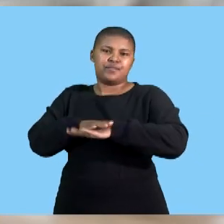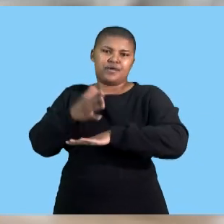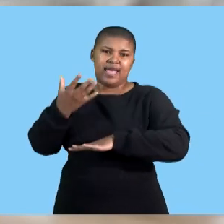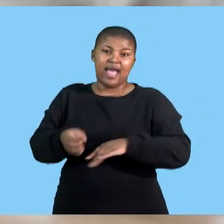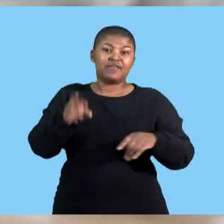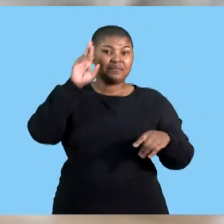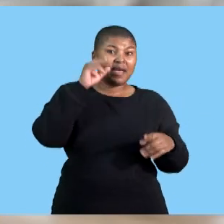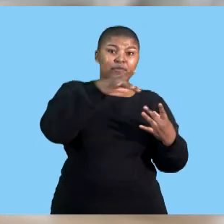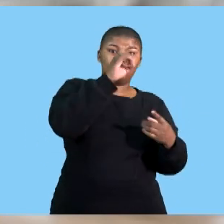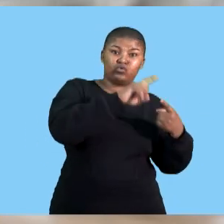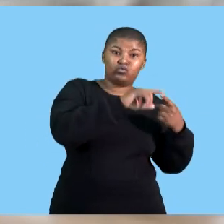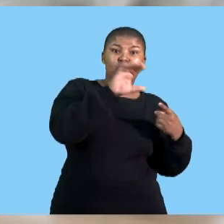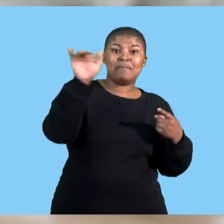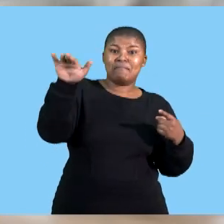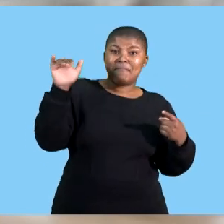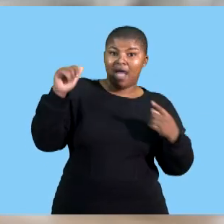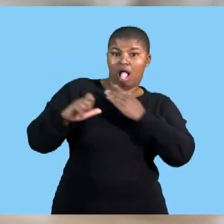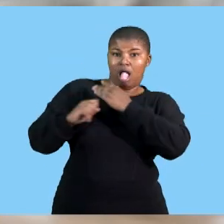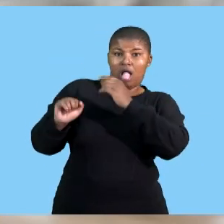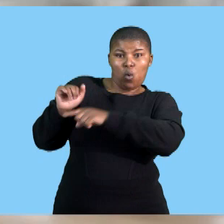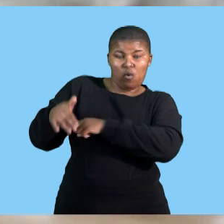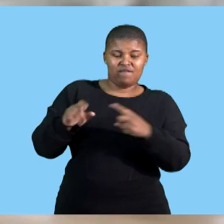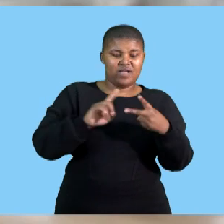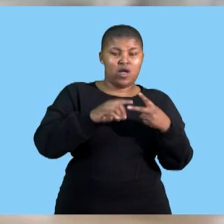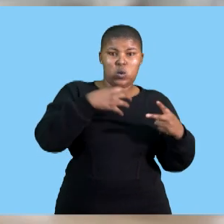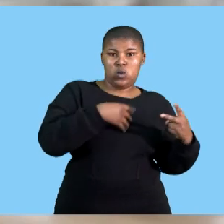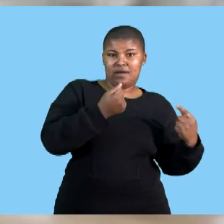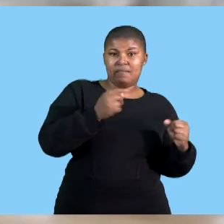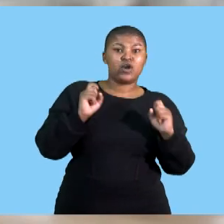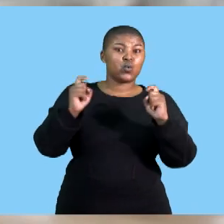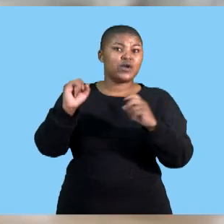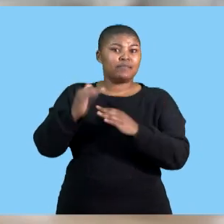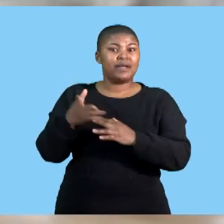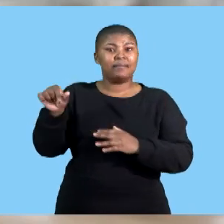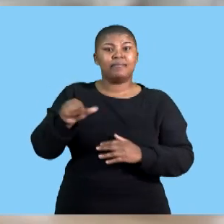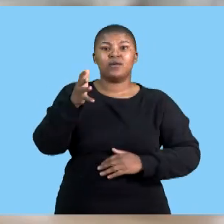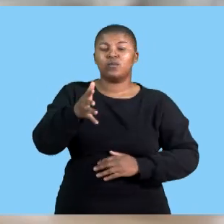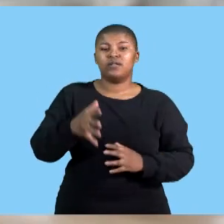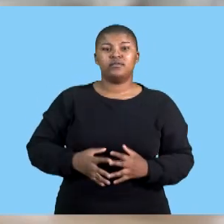as well as own capital. So let us just go for a quick break and we will be back.